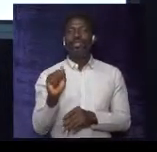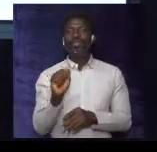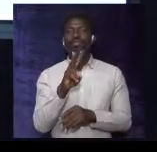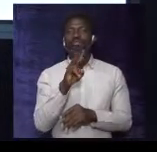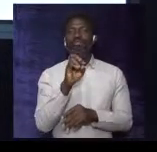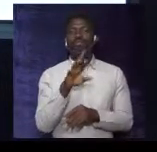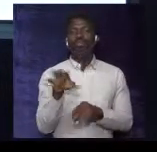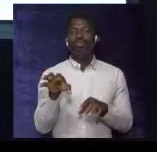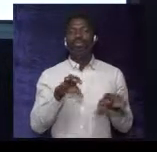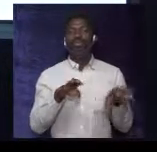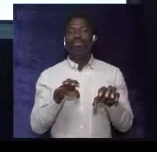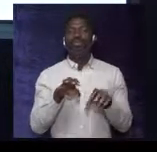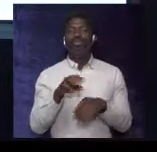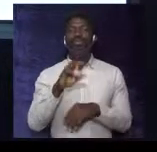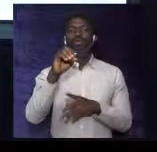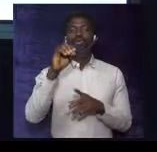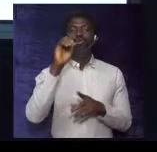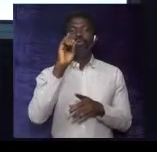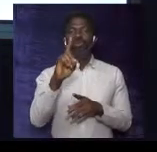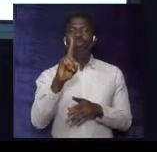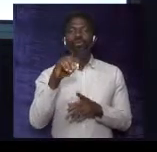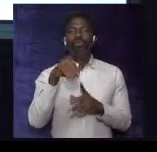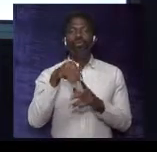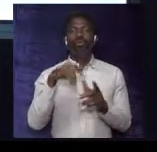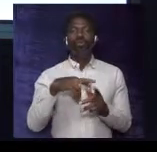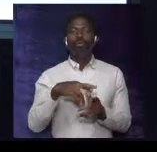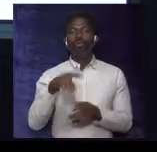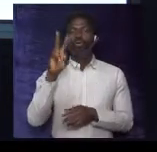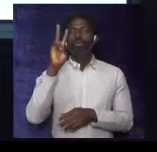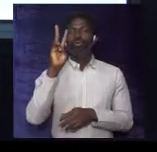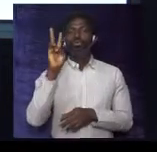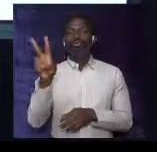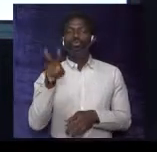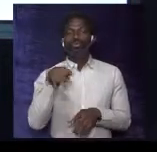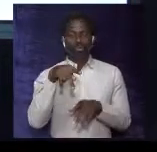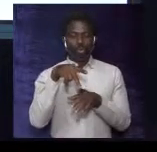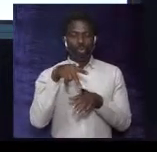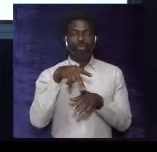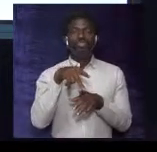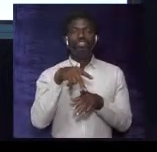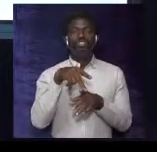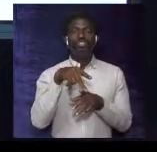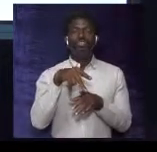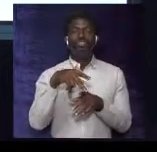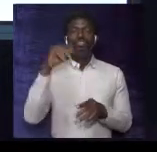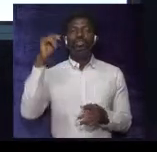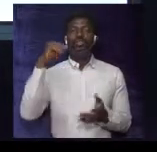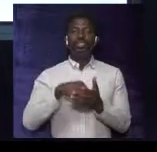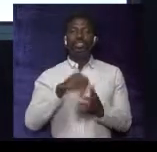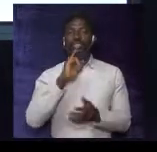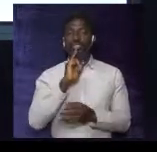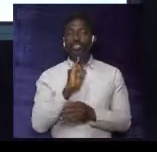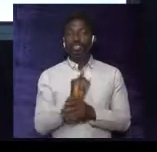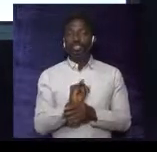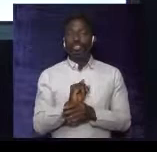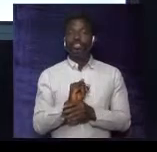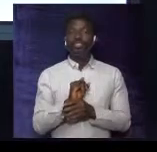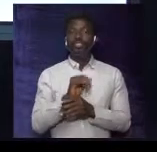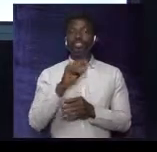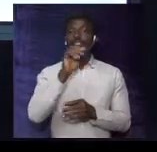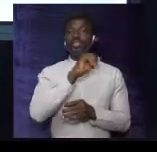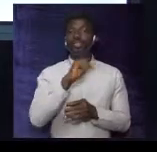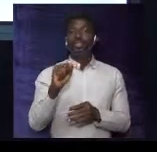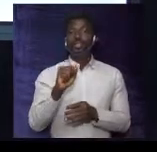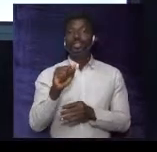consists of a verb and one or two prepositions. A phrasal verb consists